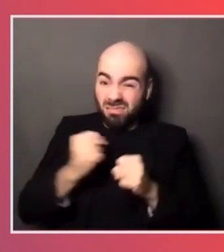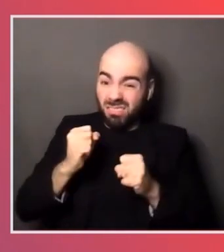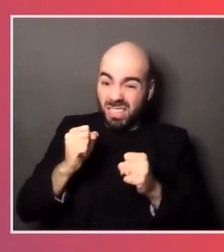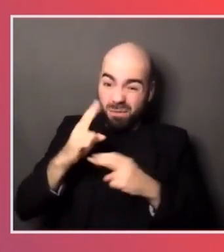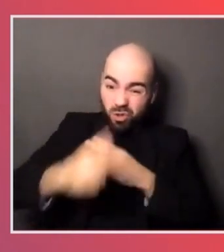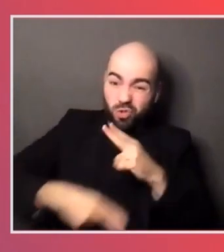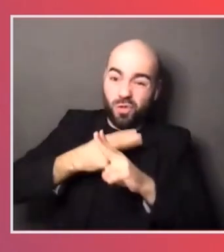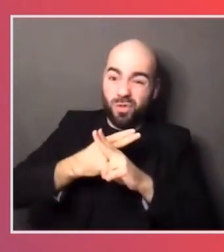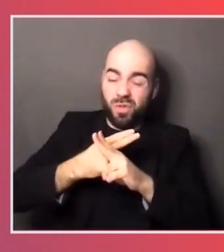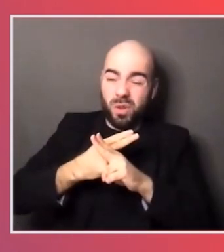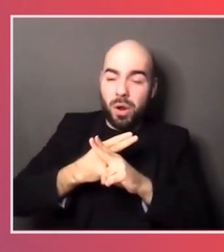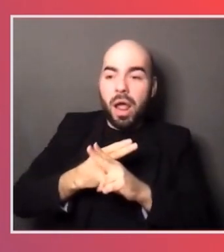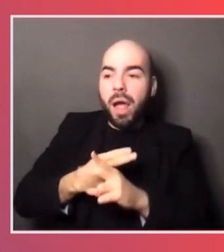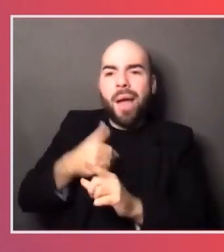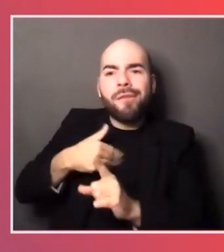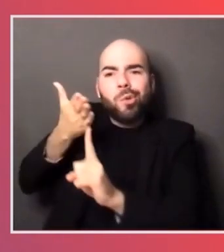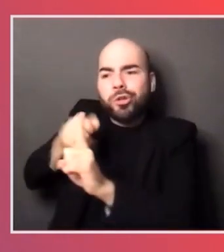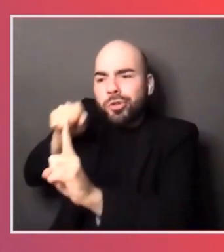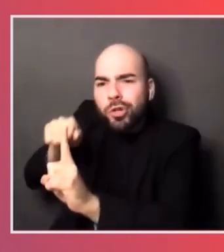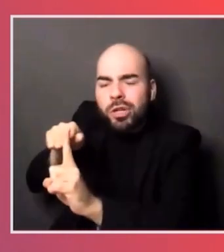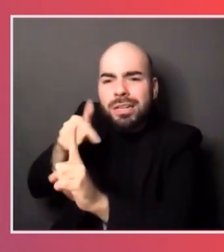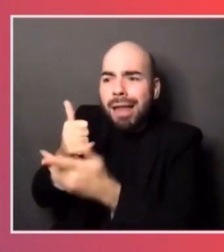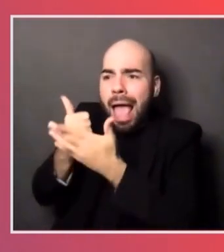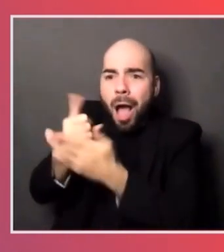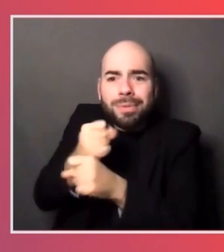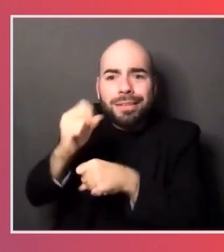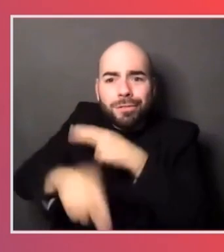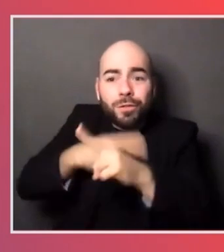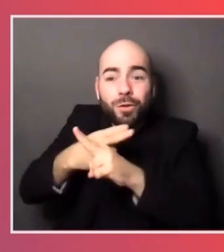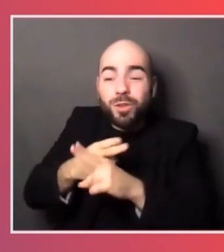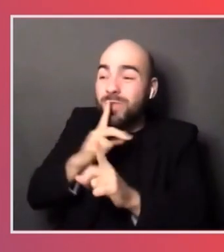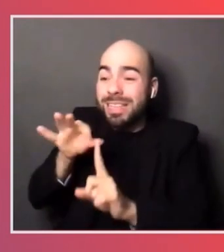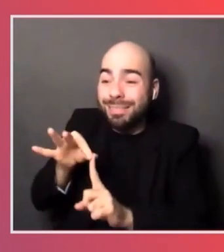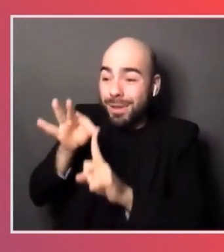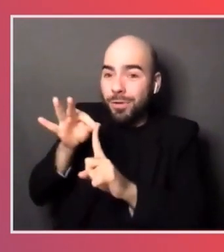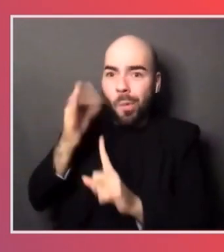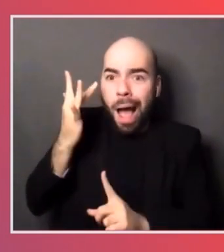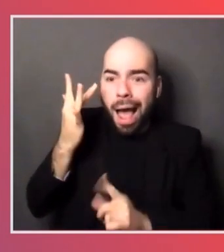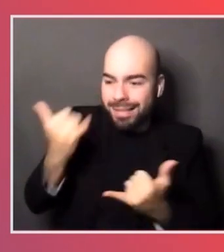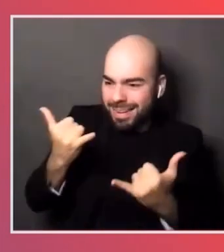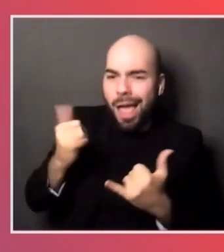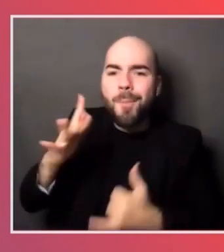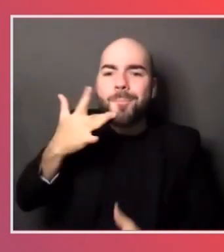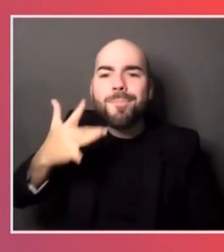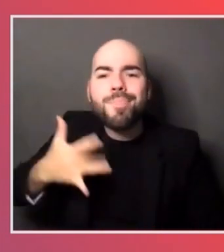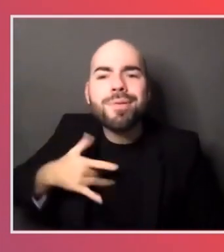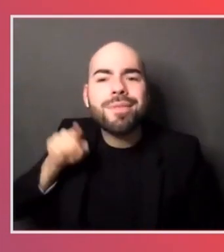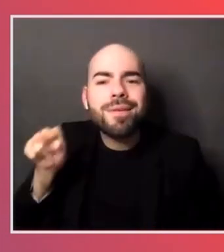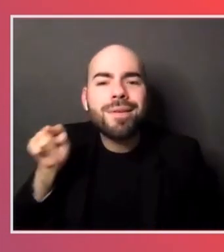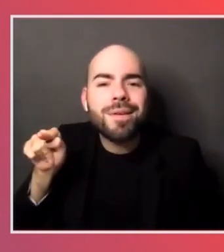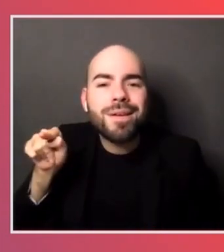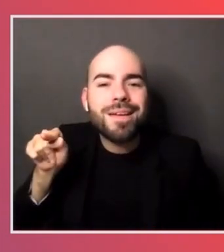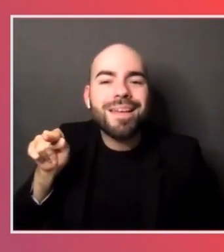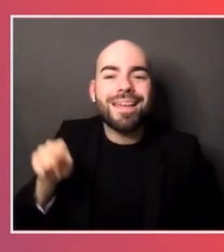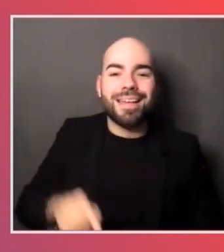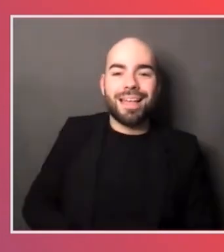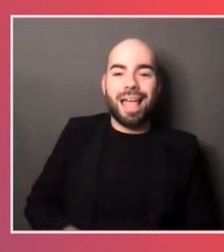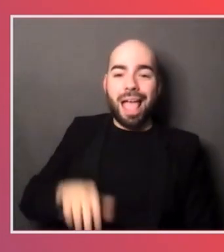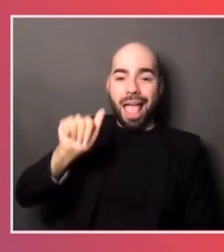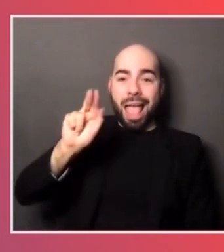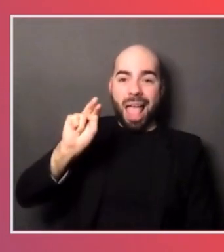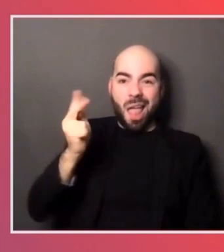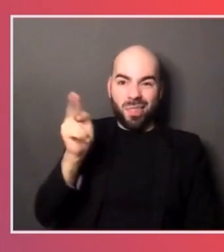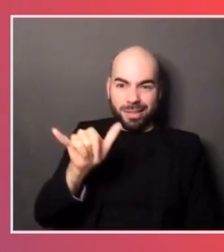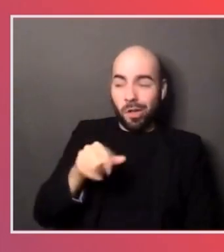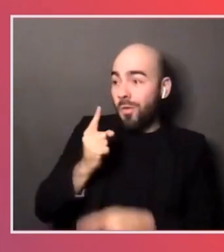Yeah. It is. And so, ladies and gentlemen, the next Vice President of the United States of America